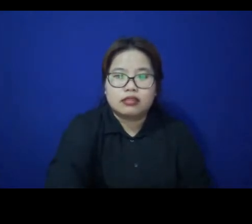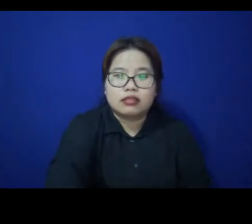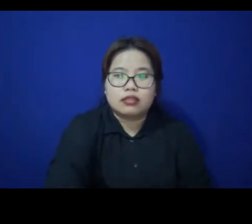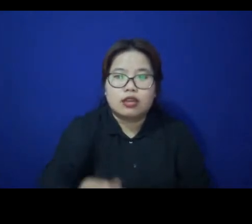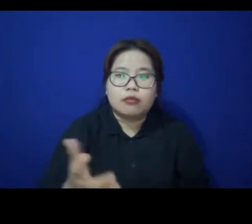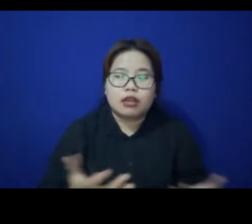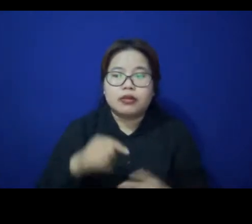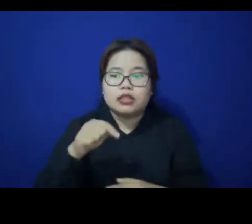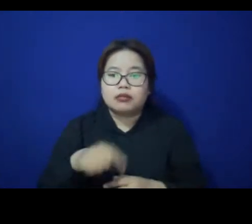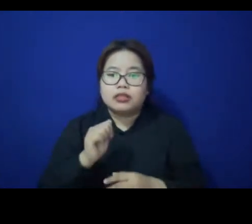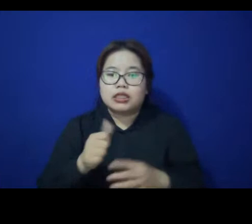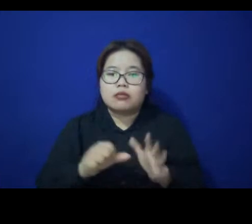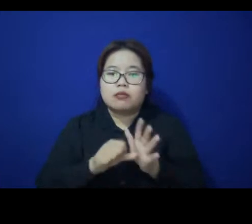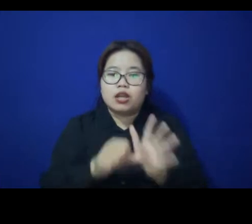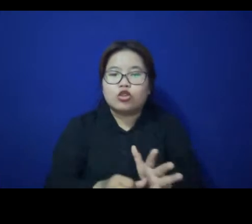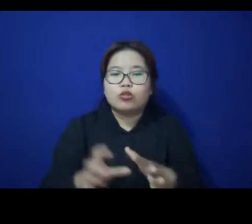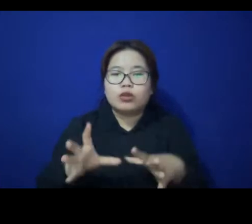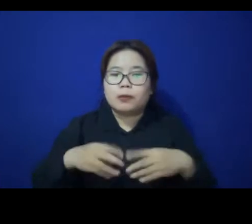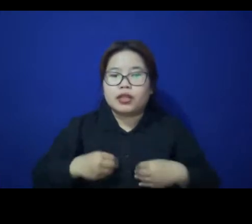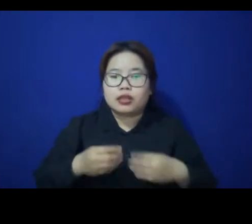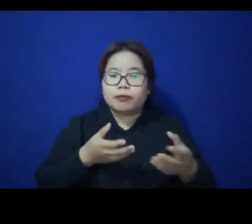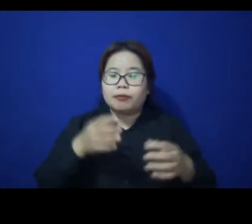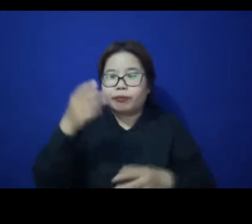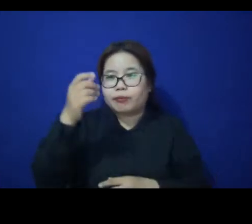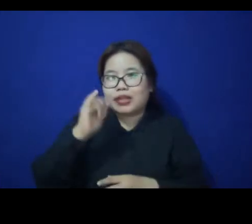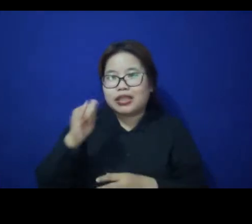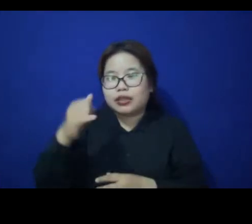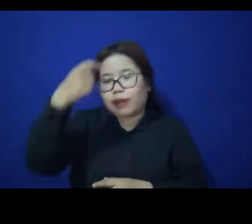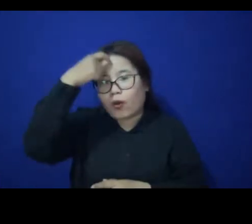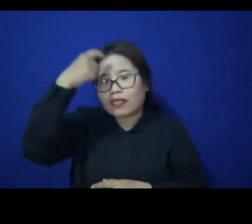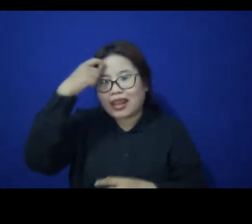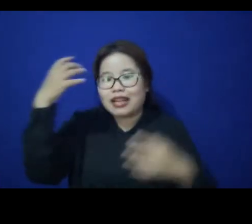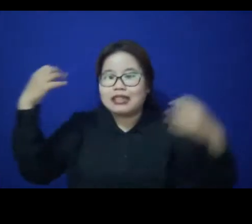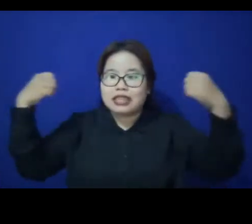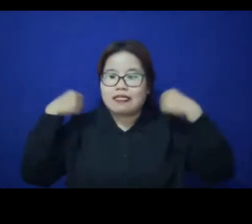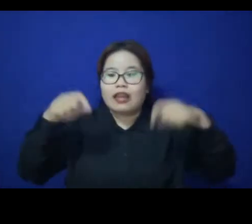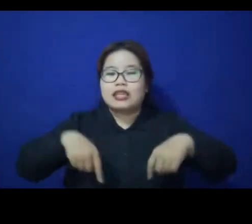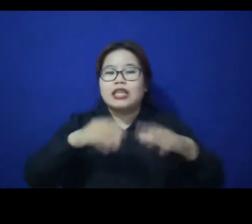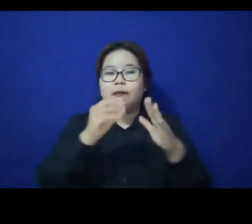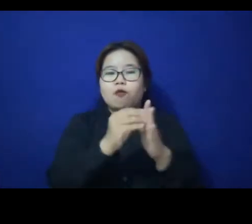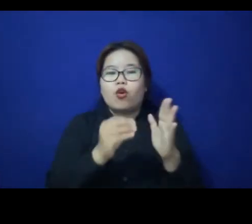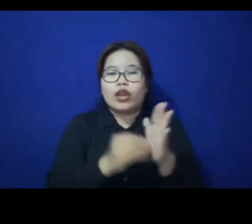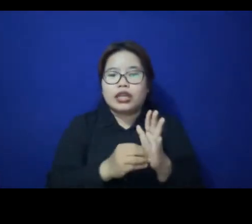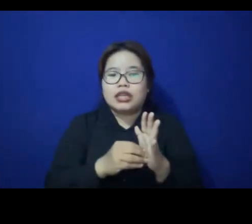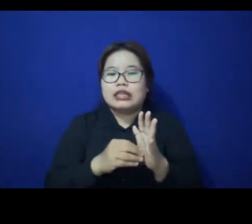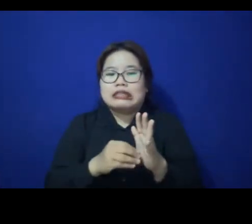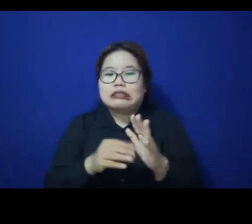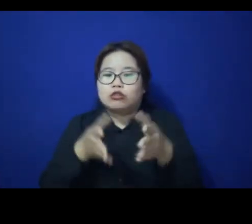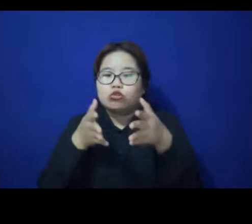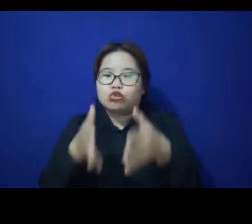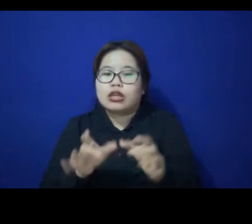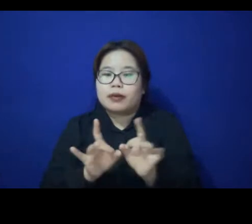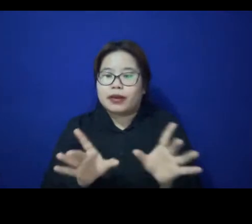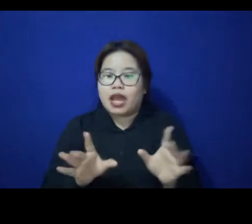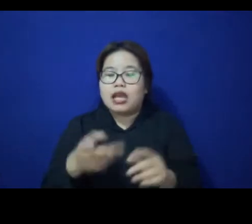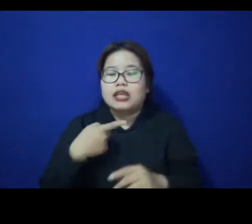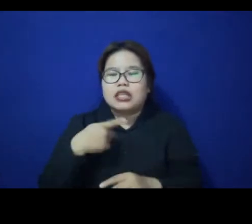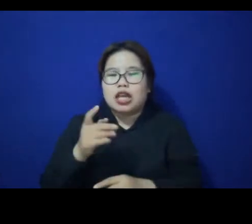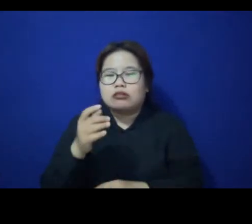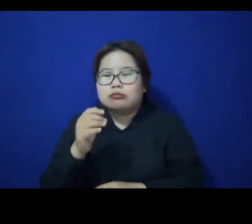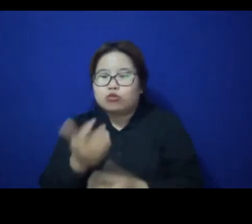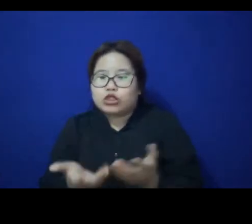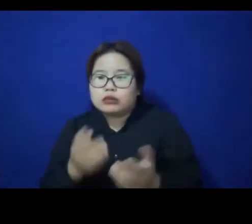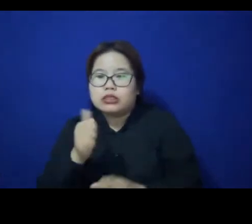many determinants. They're 3 very different ones. And we haven't even spoken about financial resourcing. Okay,